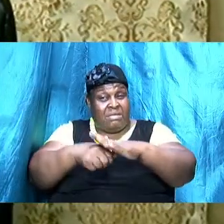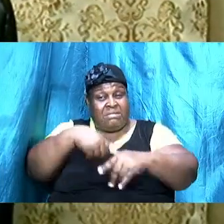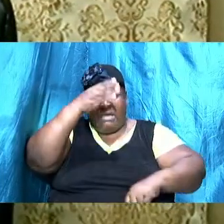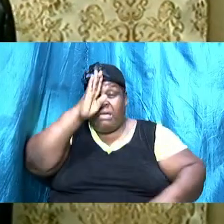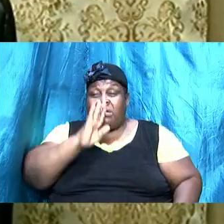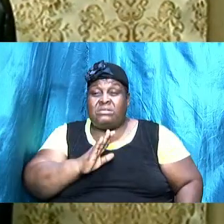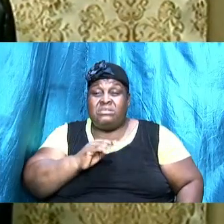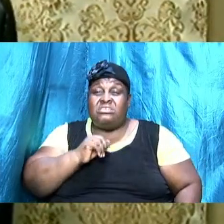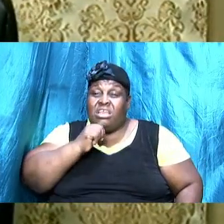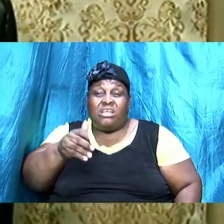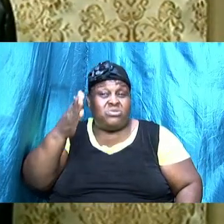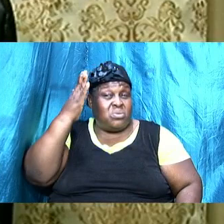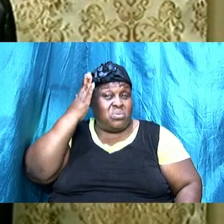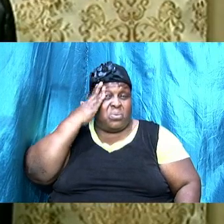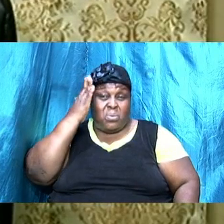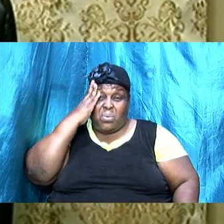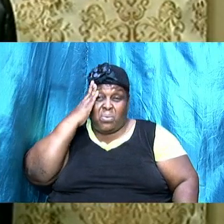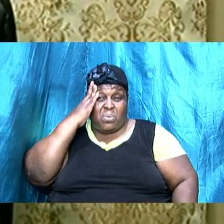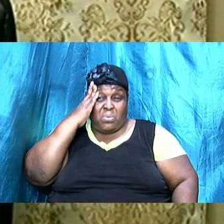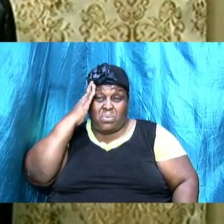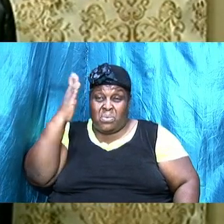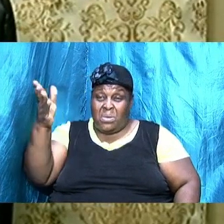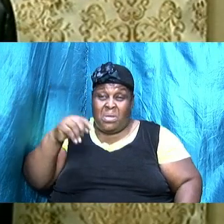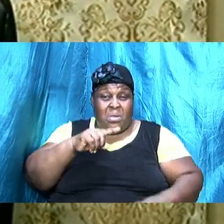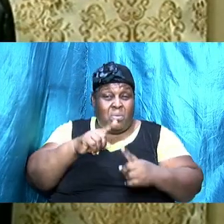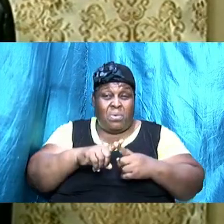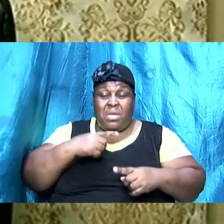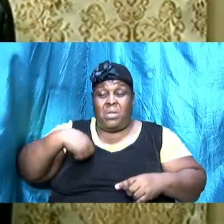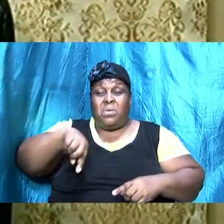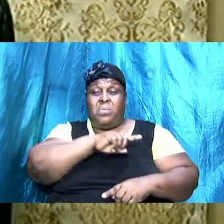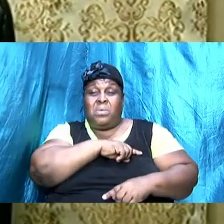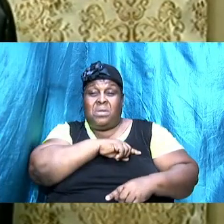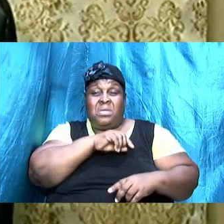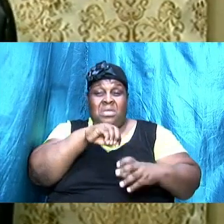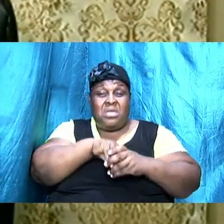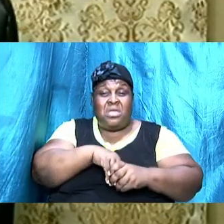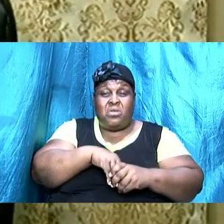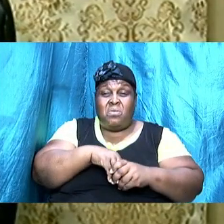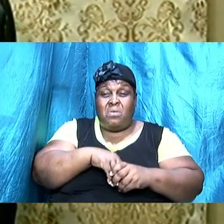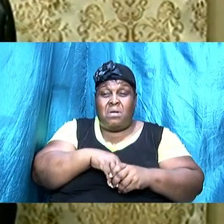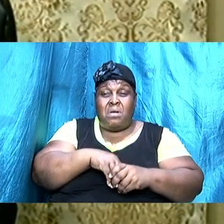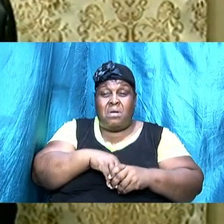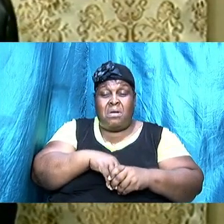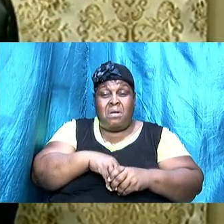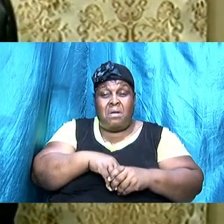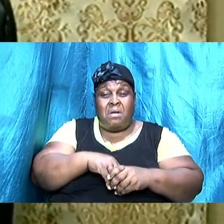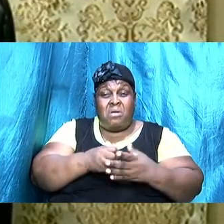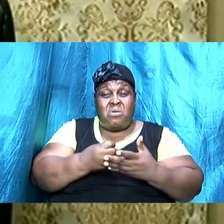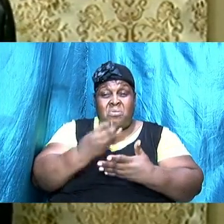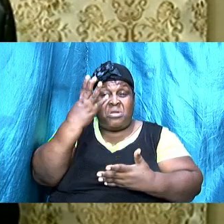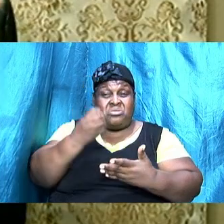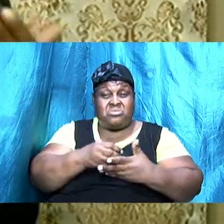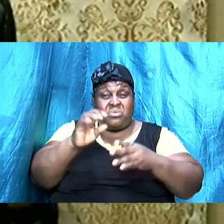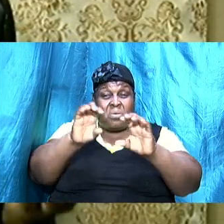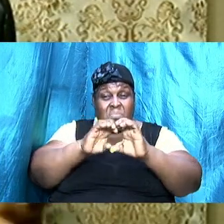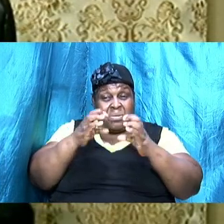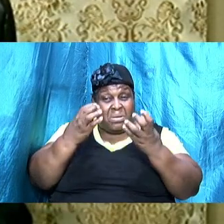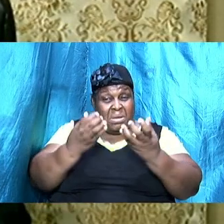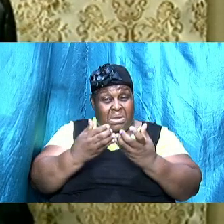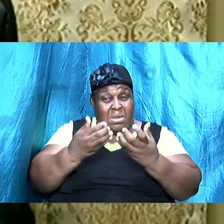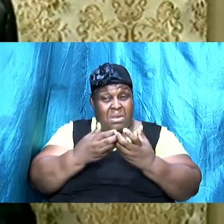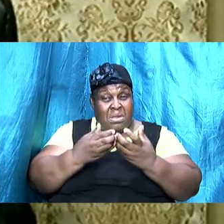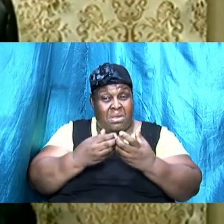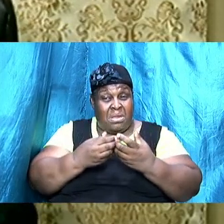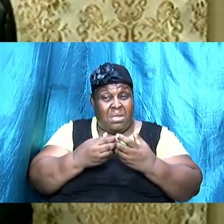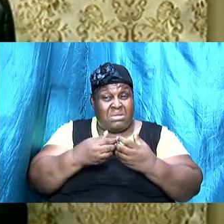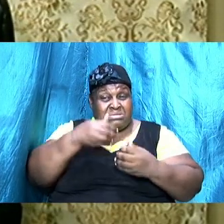Would not acknowledge him when we were friends. And then in the night when we go home, we say, God forgive me, you know, because I just didn't want these people